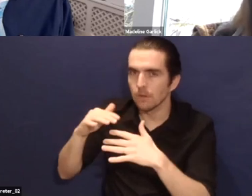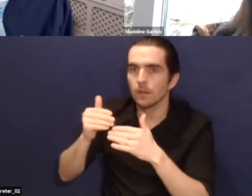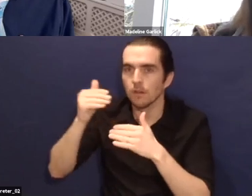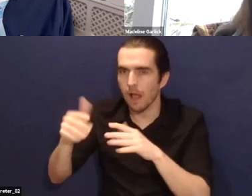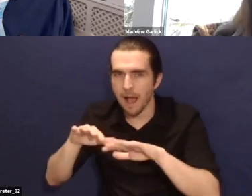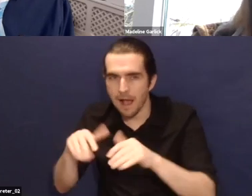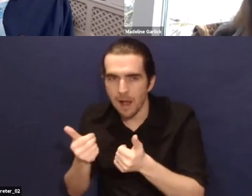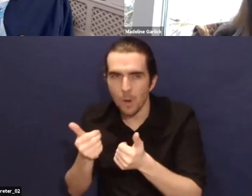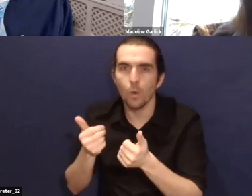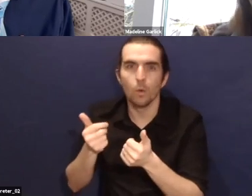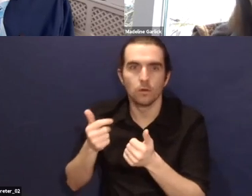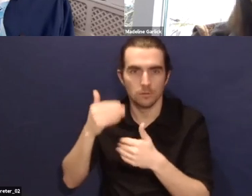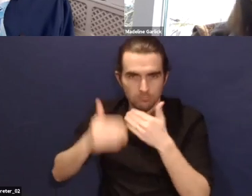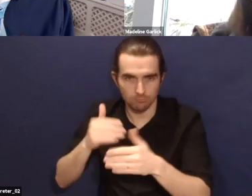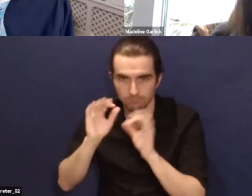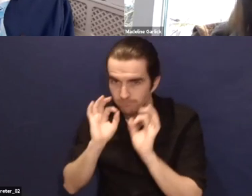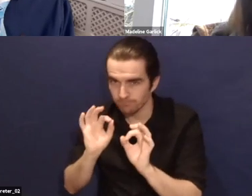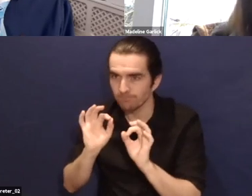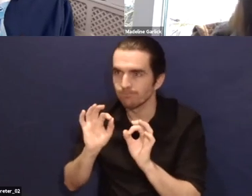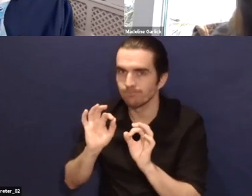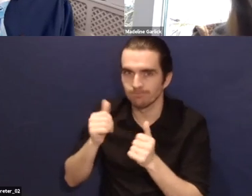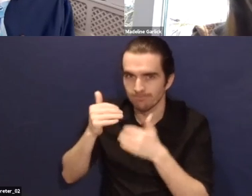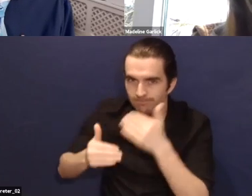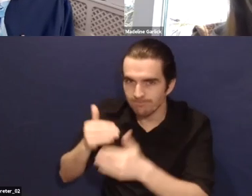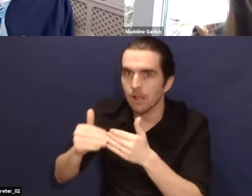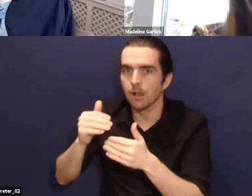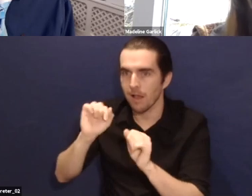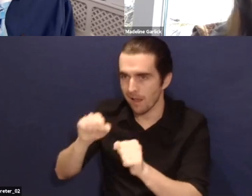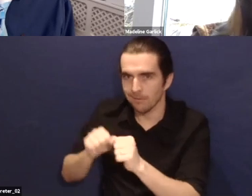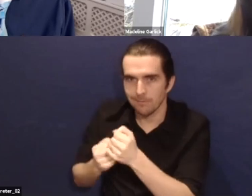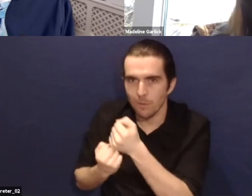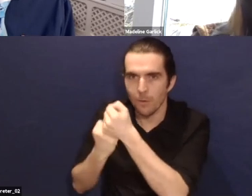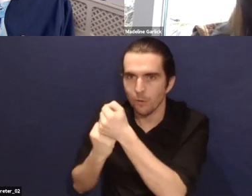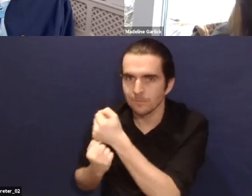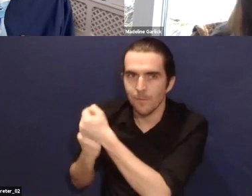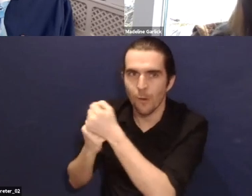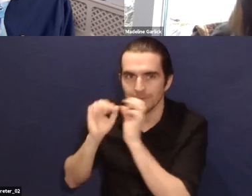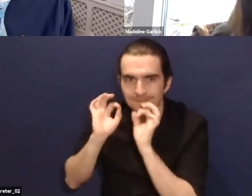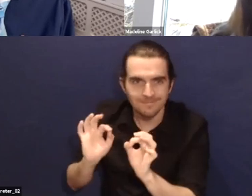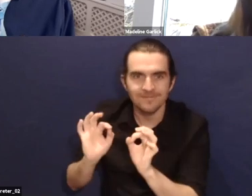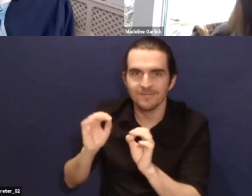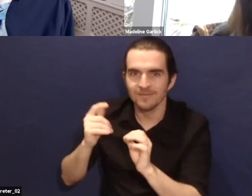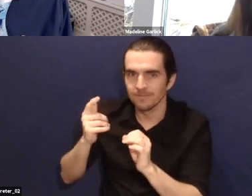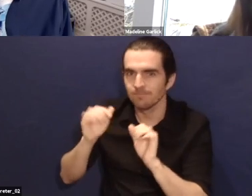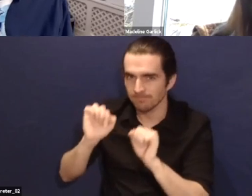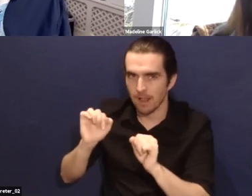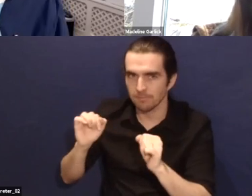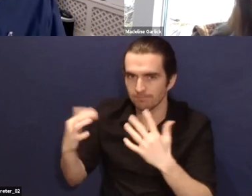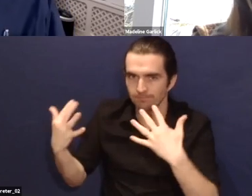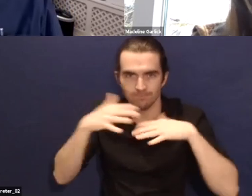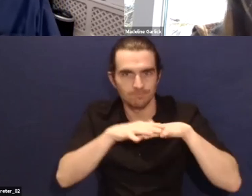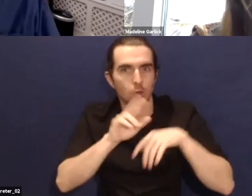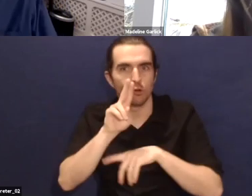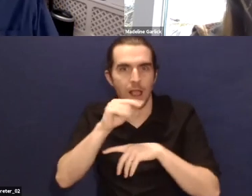in and to look to research on peace processes, including amongst that ways to include and ensure participation